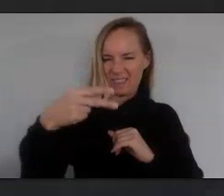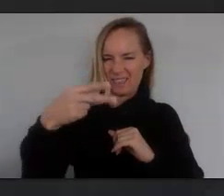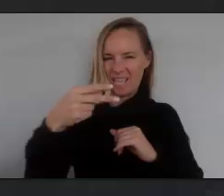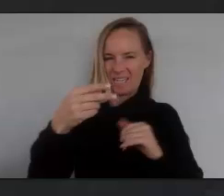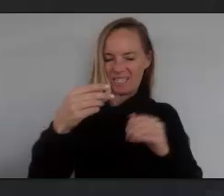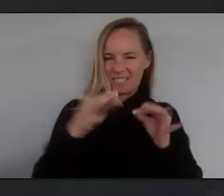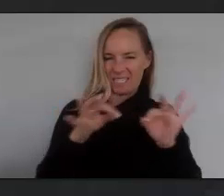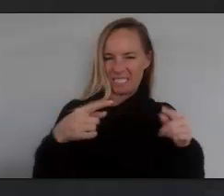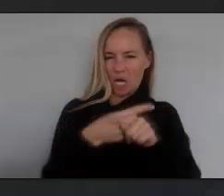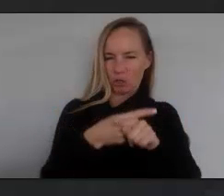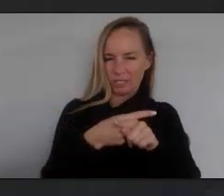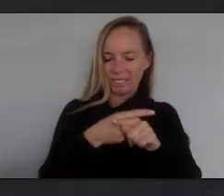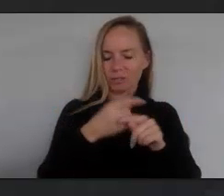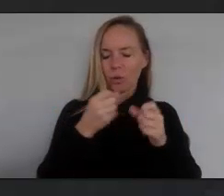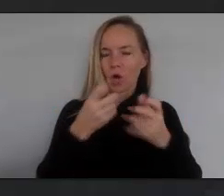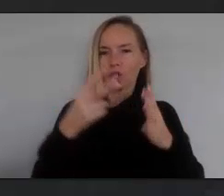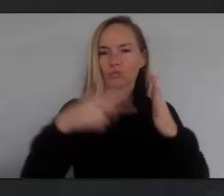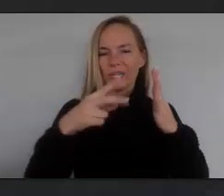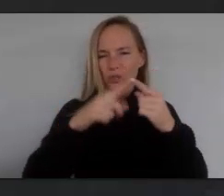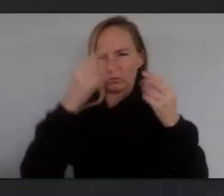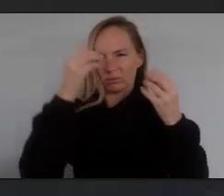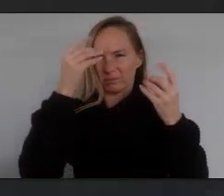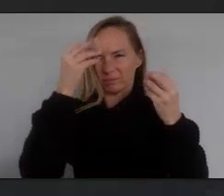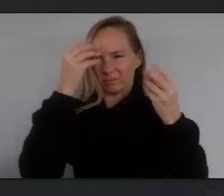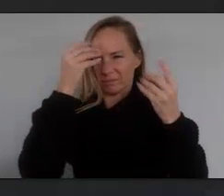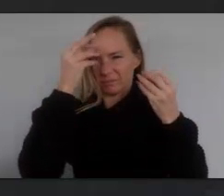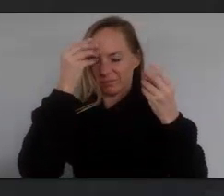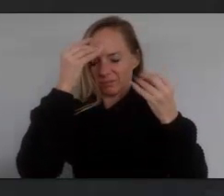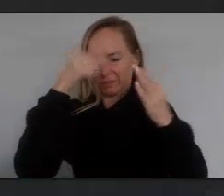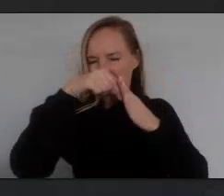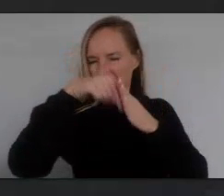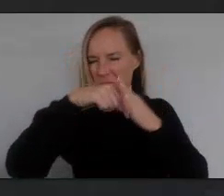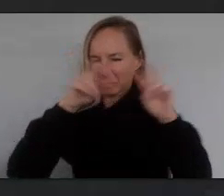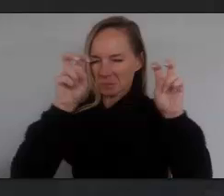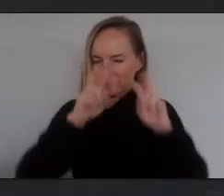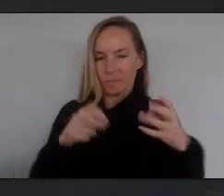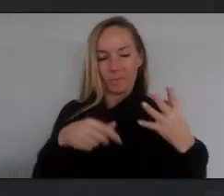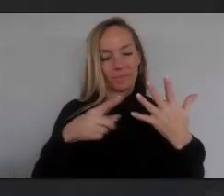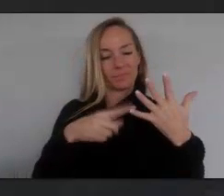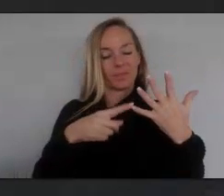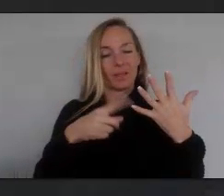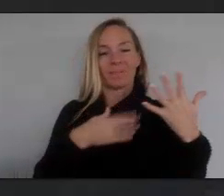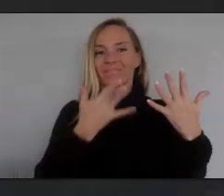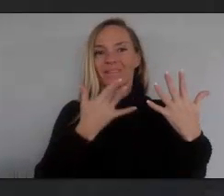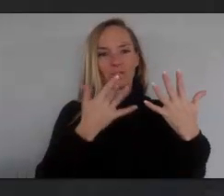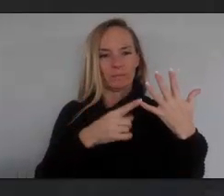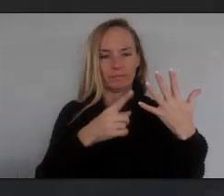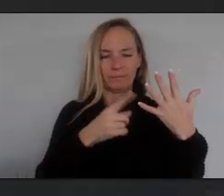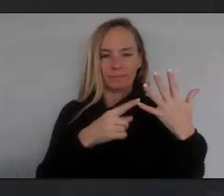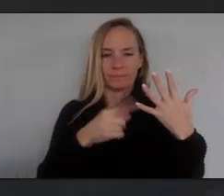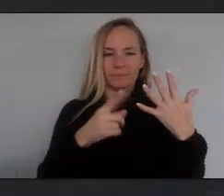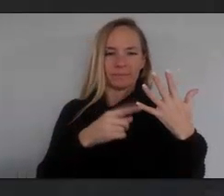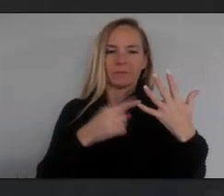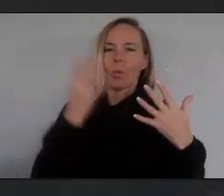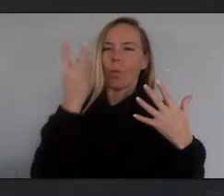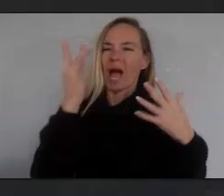This makes the reader think more deeply about the topic. Finally, my favorite type of hook is a pretty simple one, which is a sentence that tells